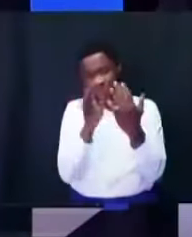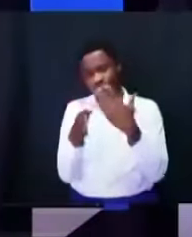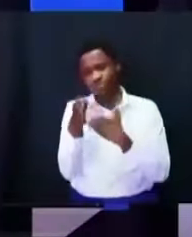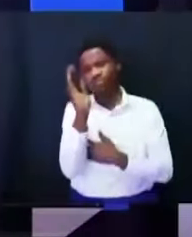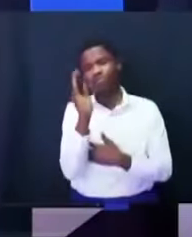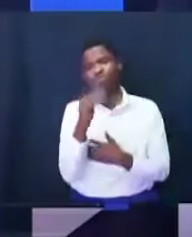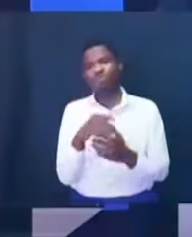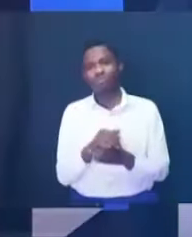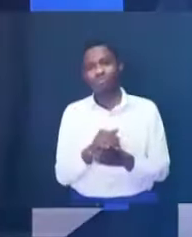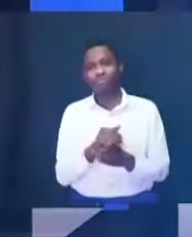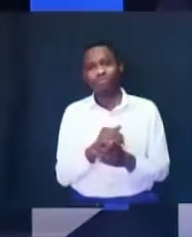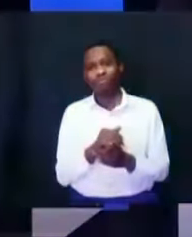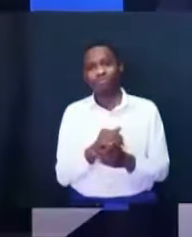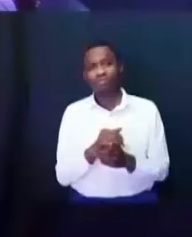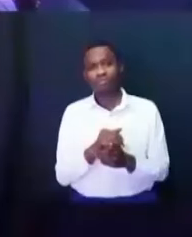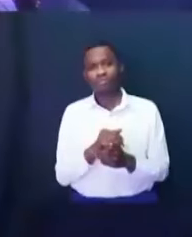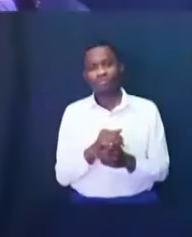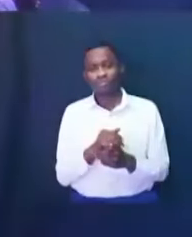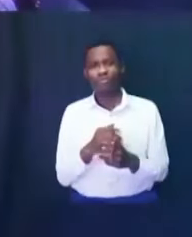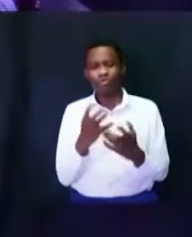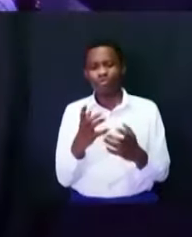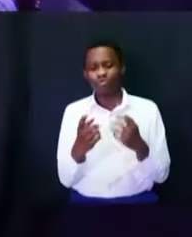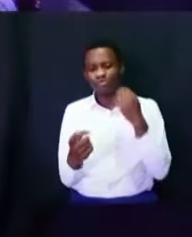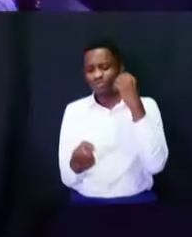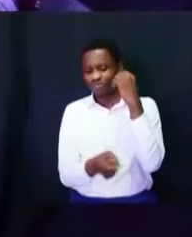God and he wanted to tempt